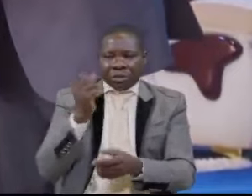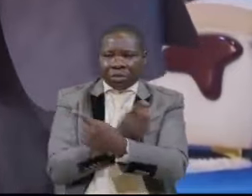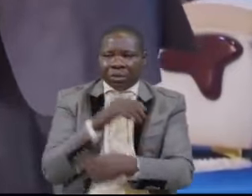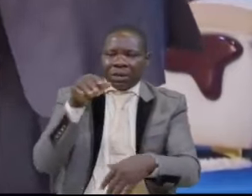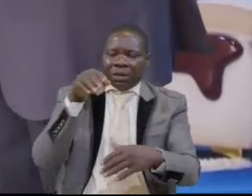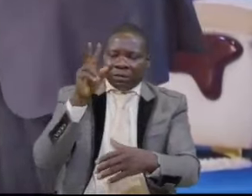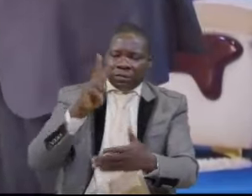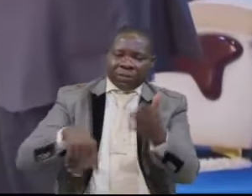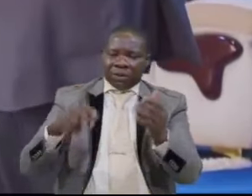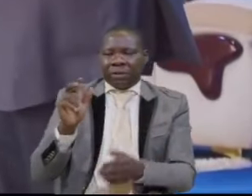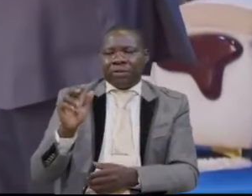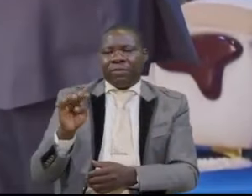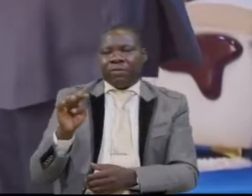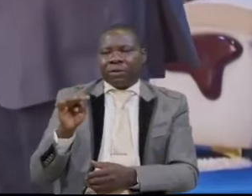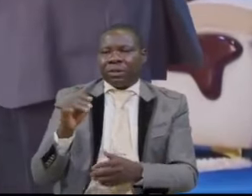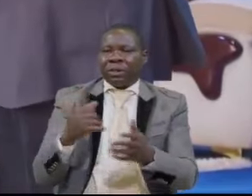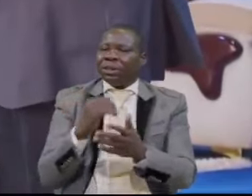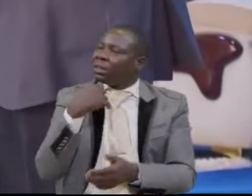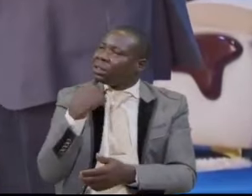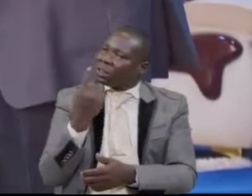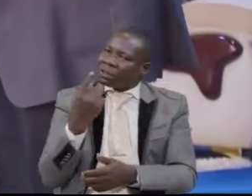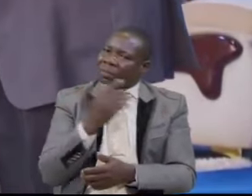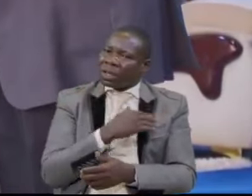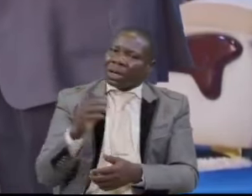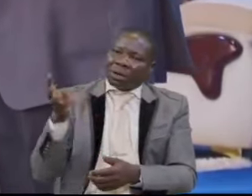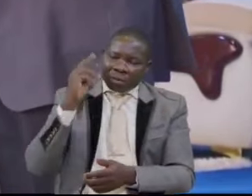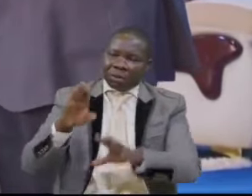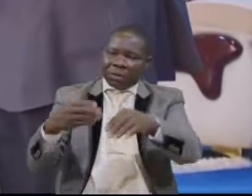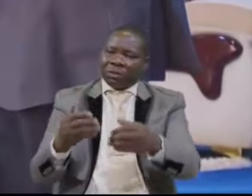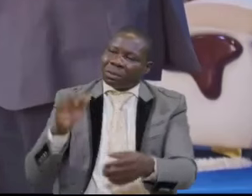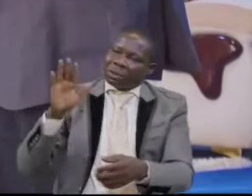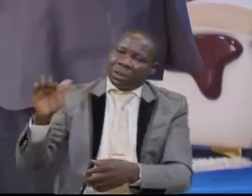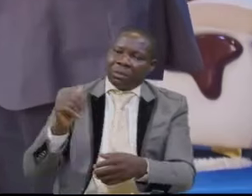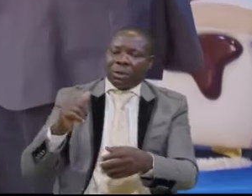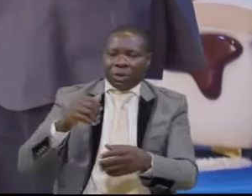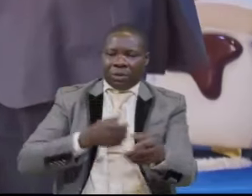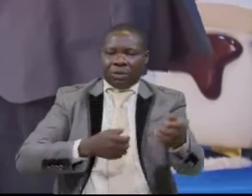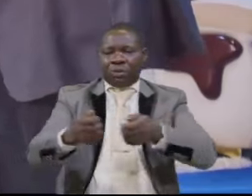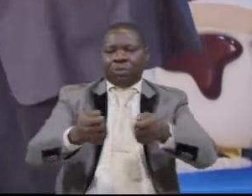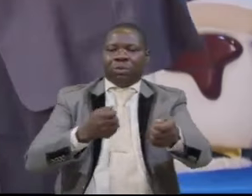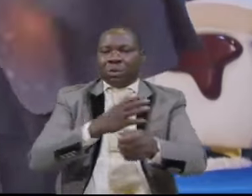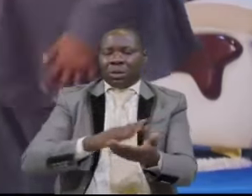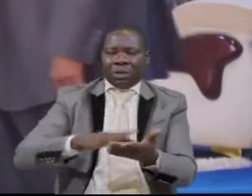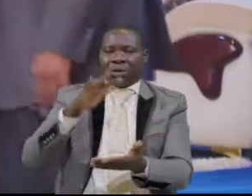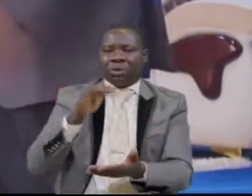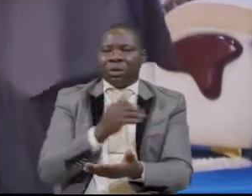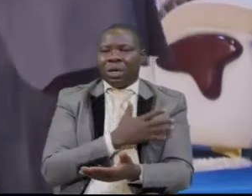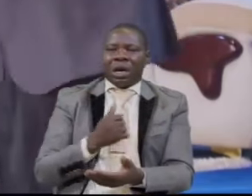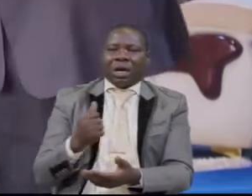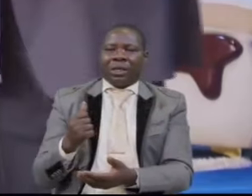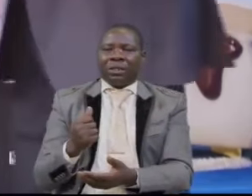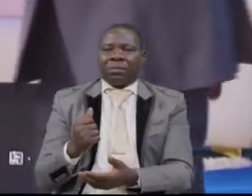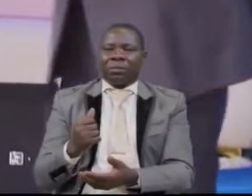in verse 14, it says, and it was given him dominion and glory and a kingdom